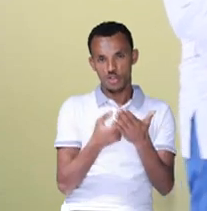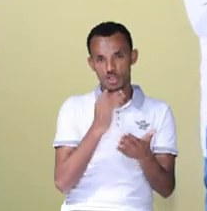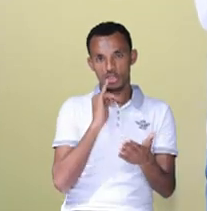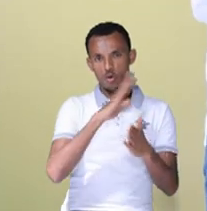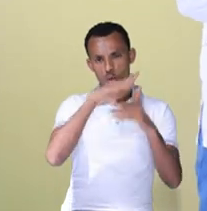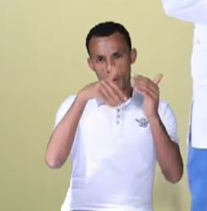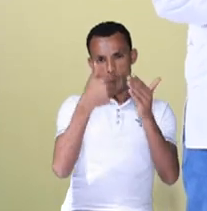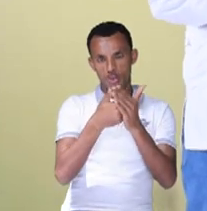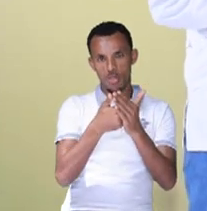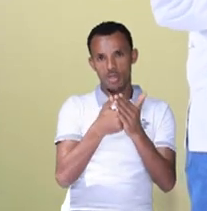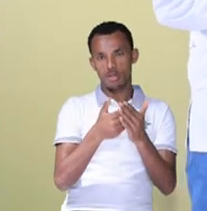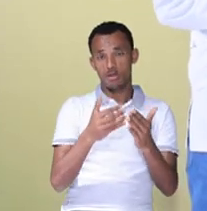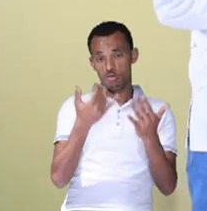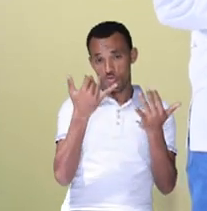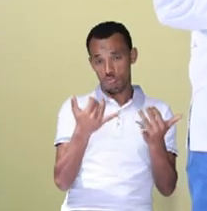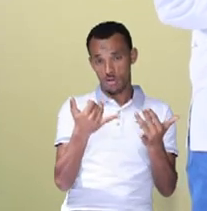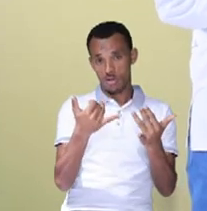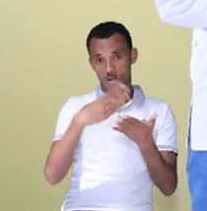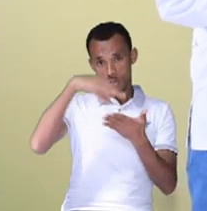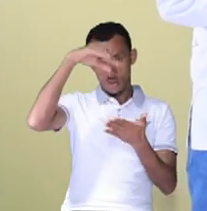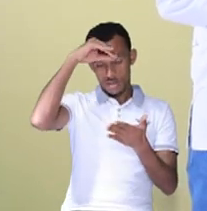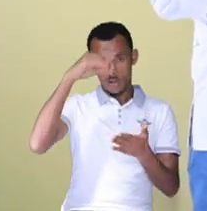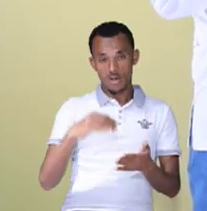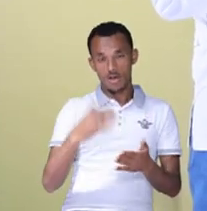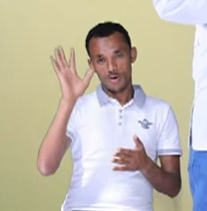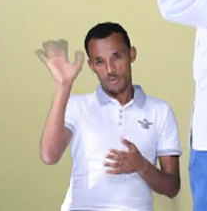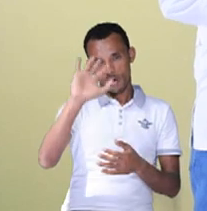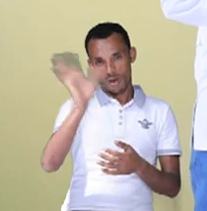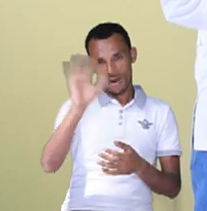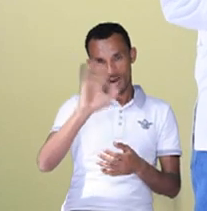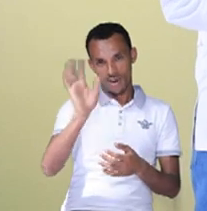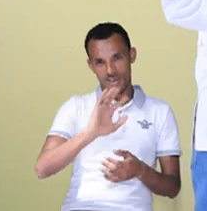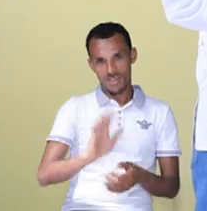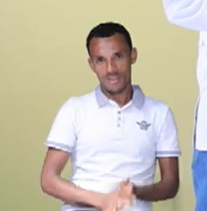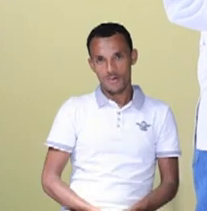is all about our today's lesson. Goodbye, student.